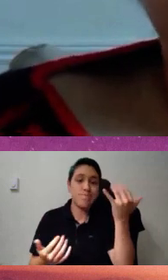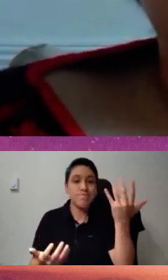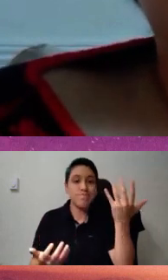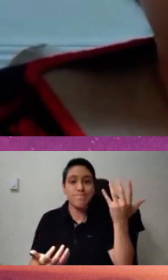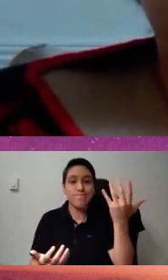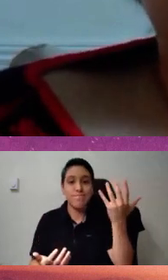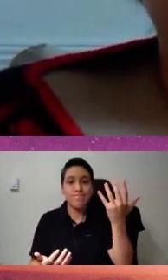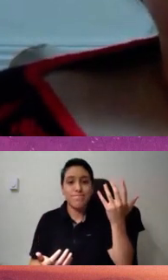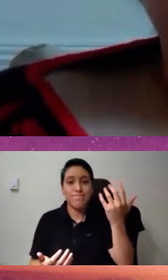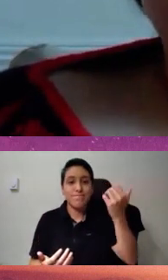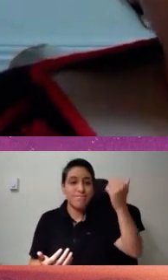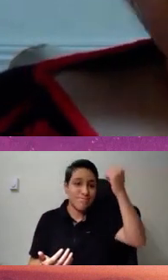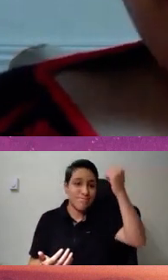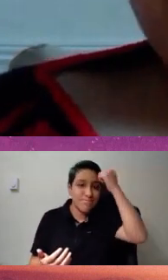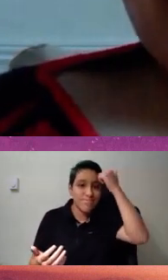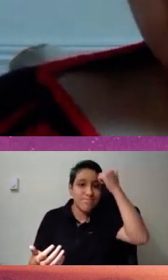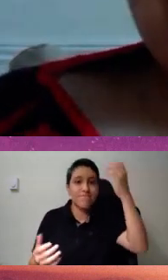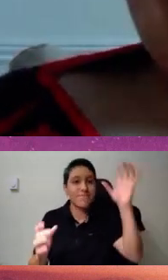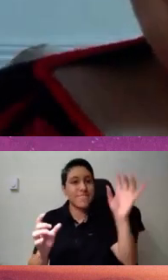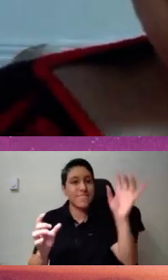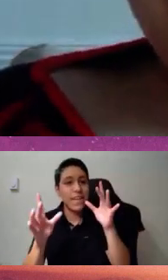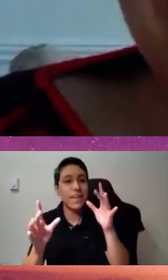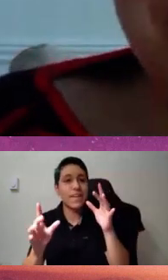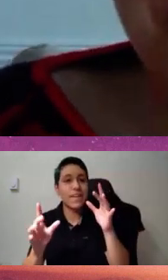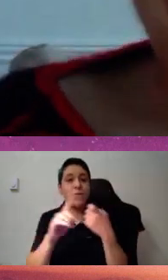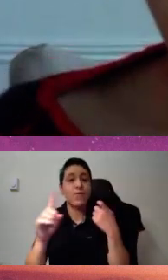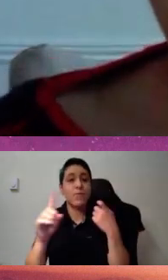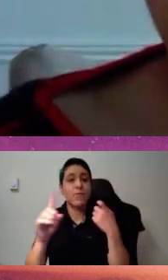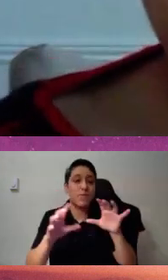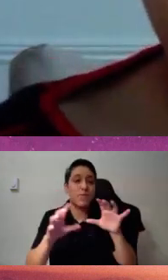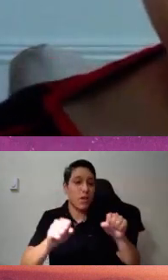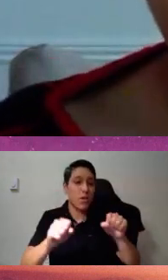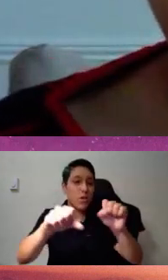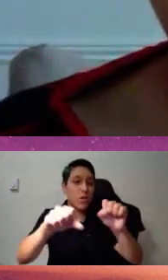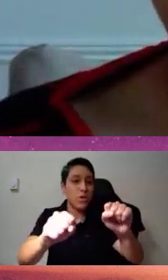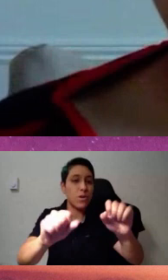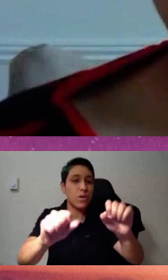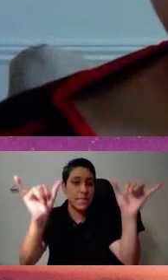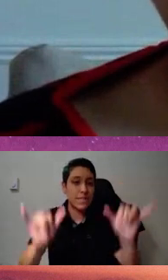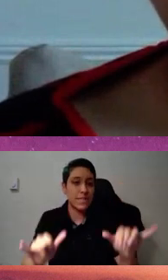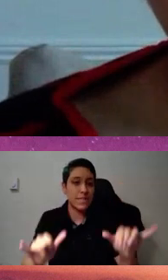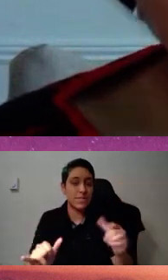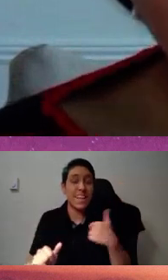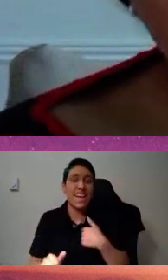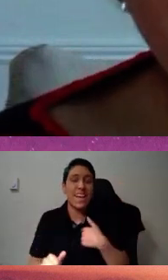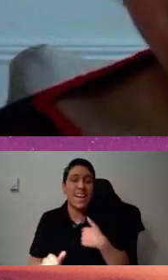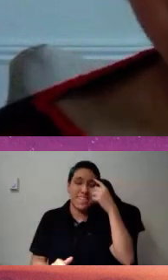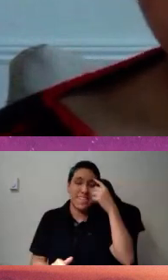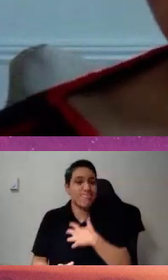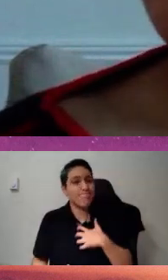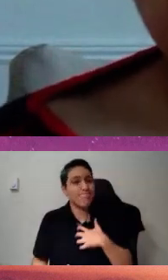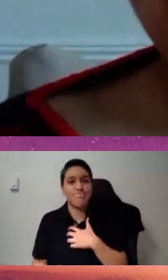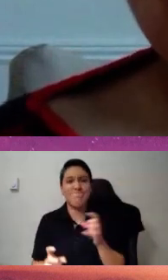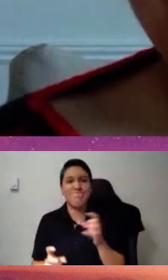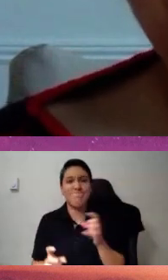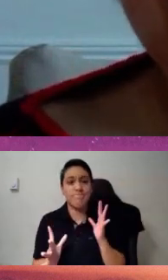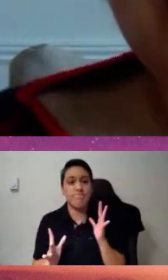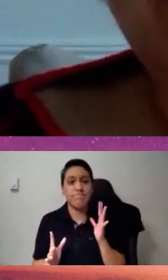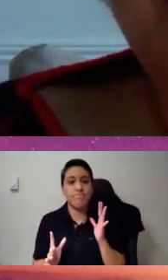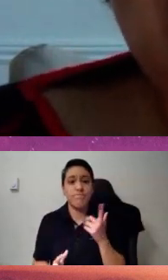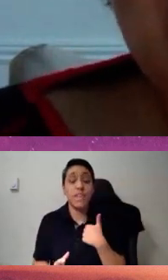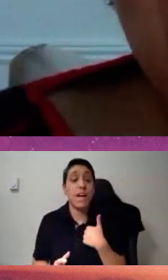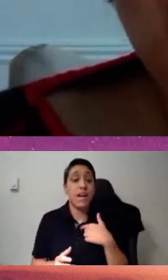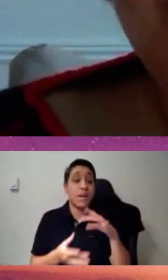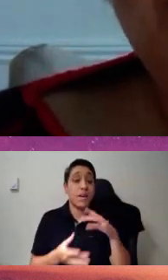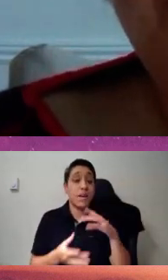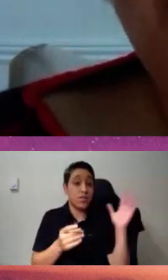colonialism. Is quite frankly really disgusting. And as I stated earlier, resilience and perseverance